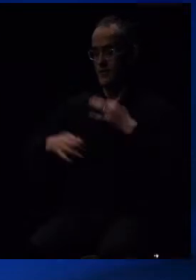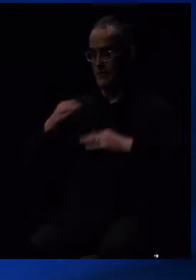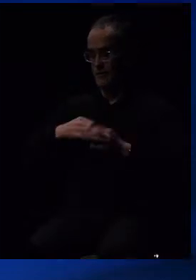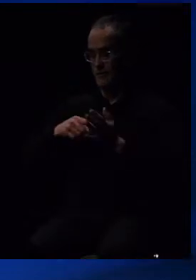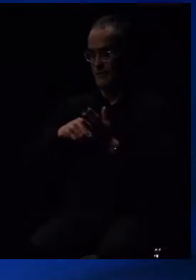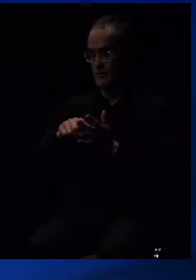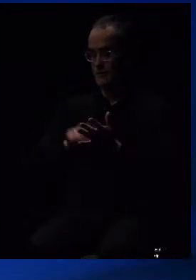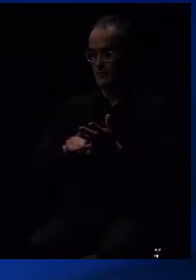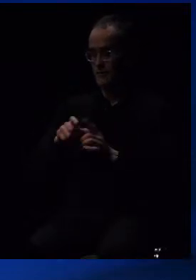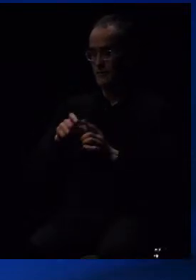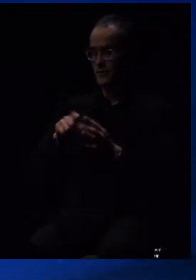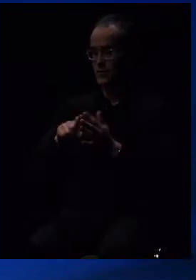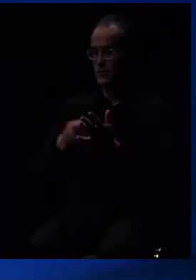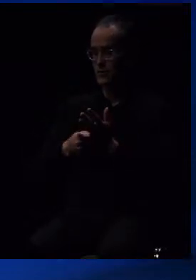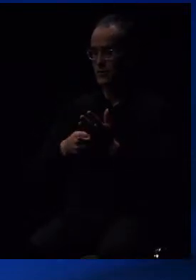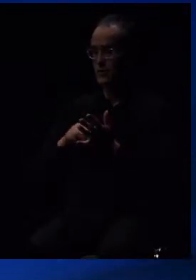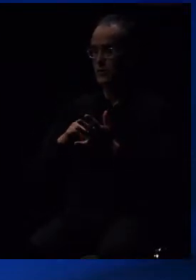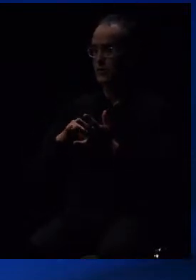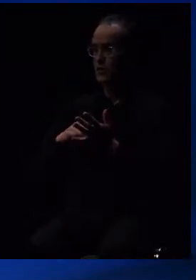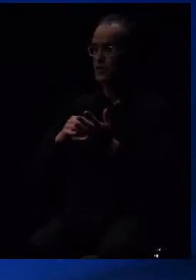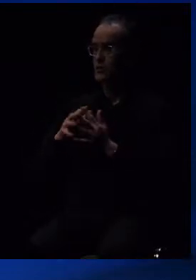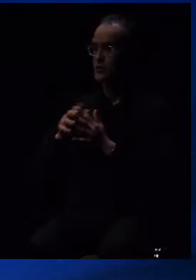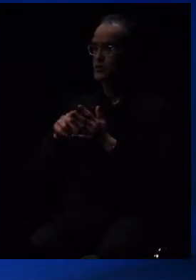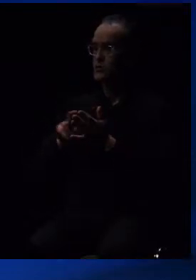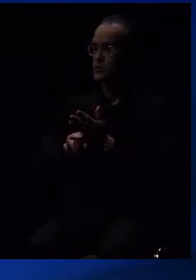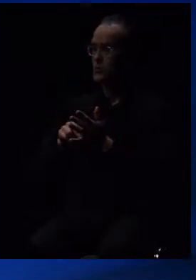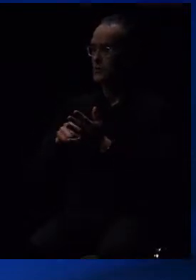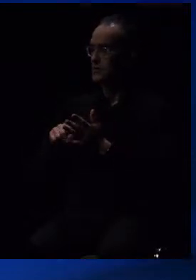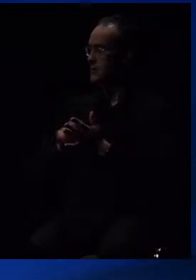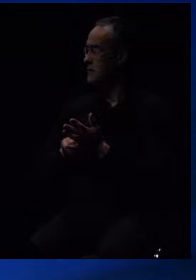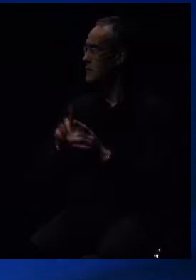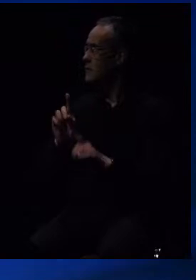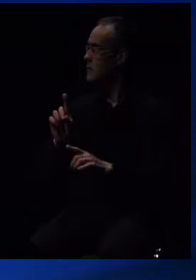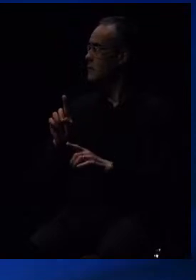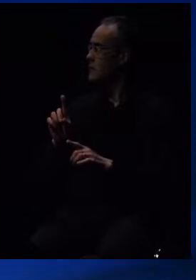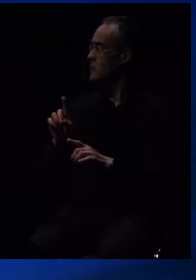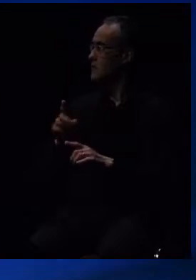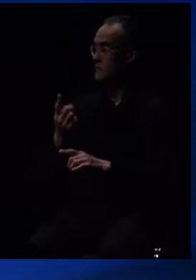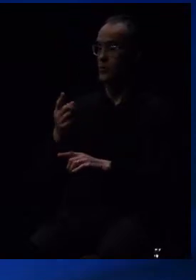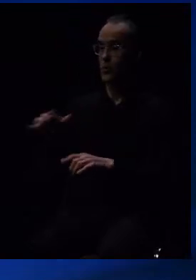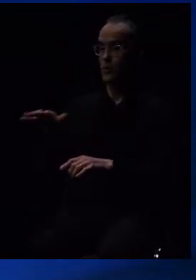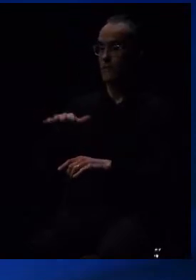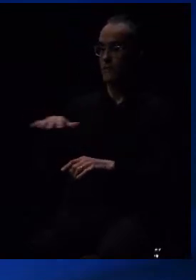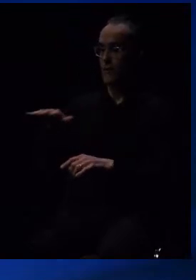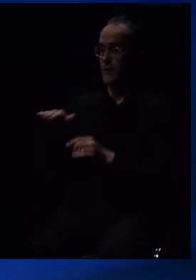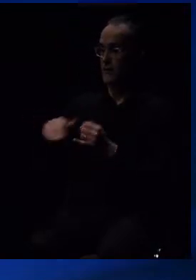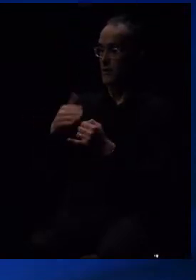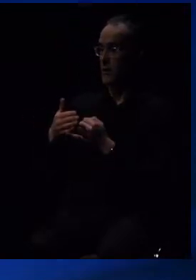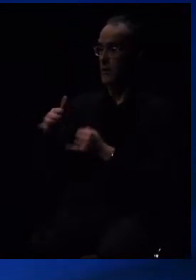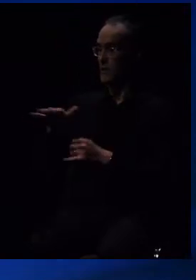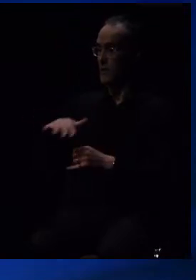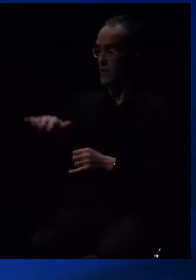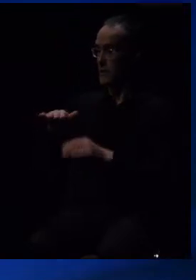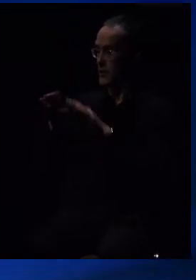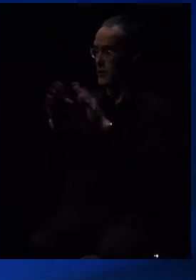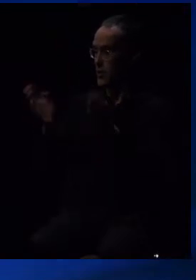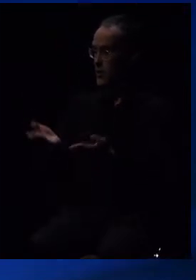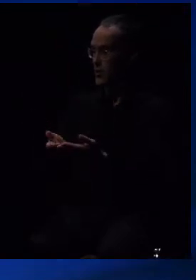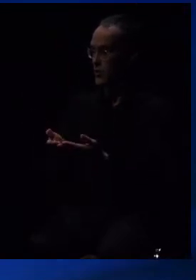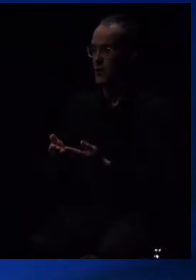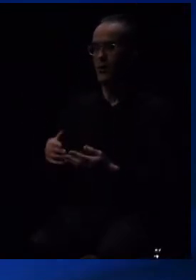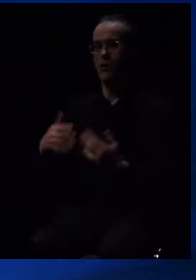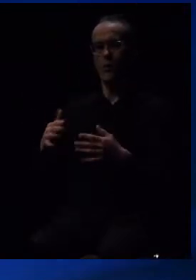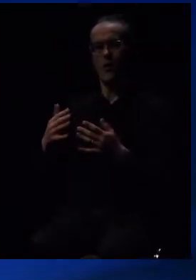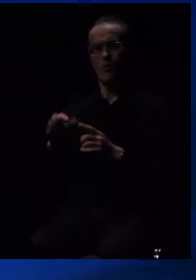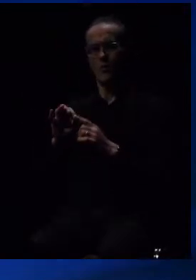a post-apocalyptic musical about the last human family on Earth. What a project.